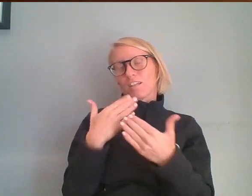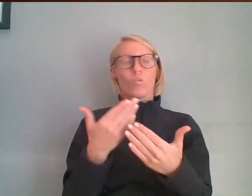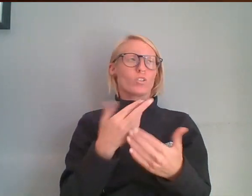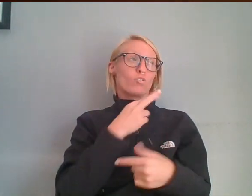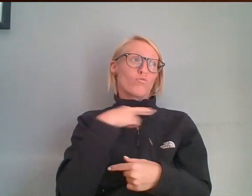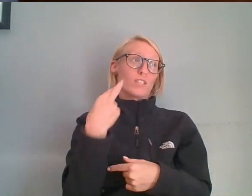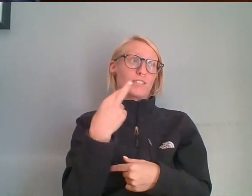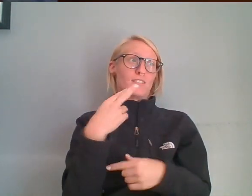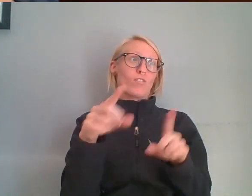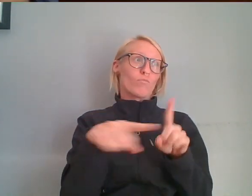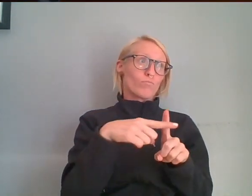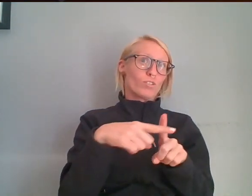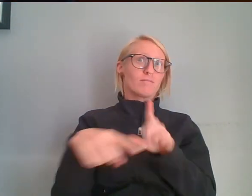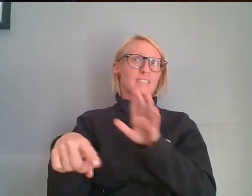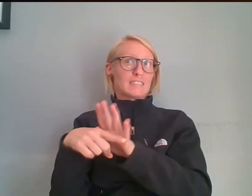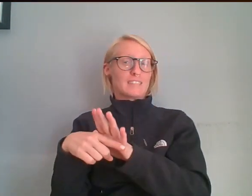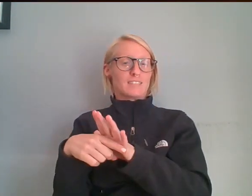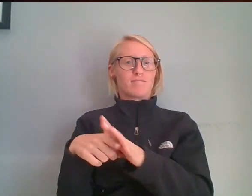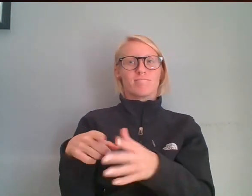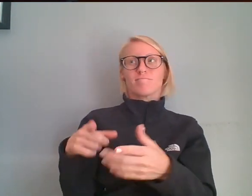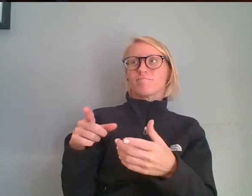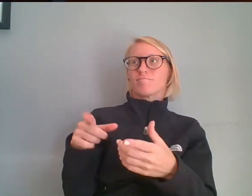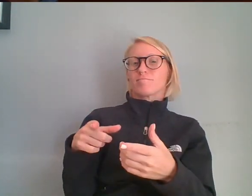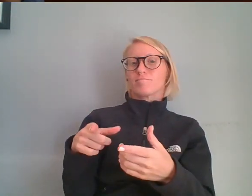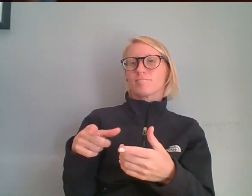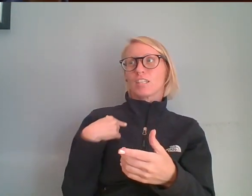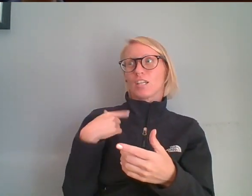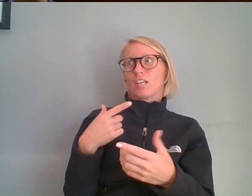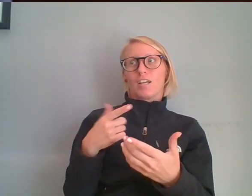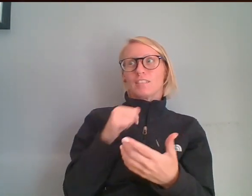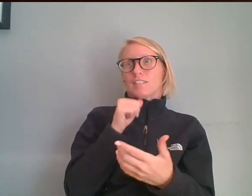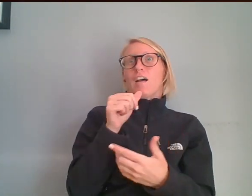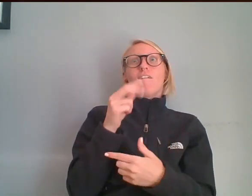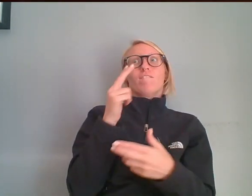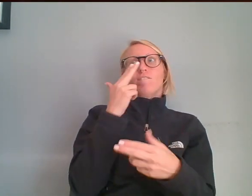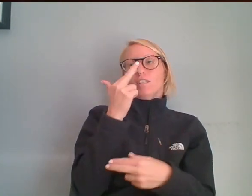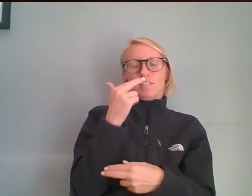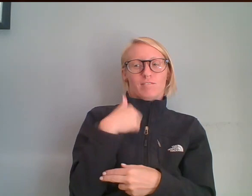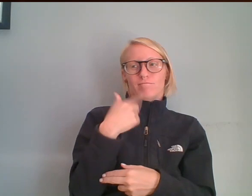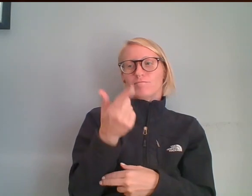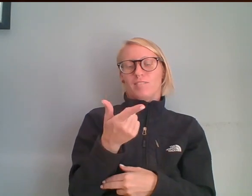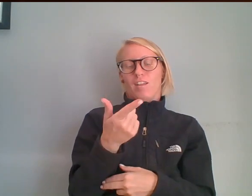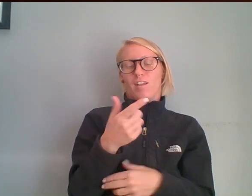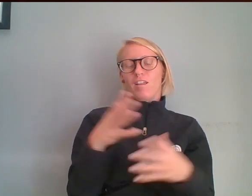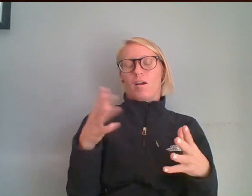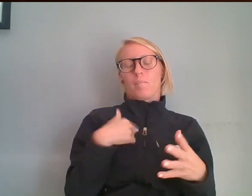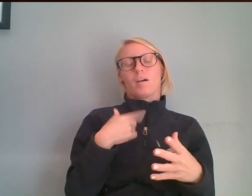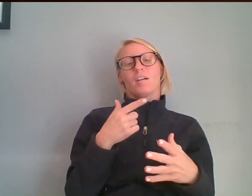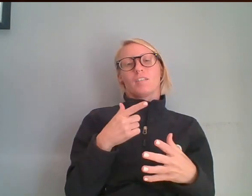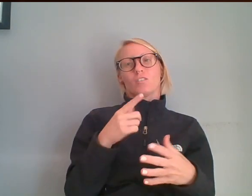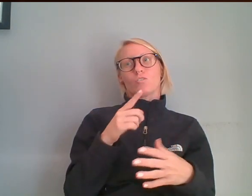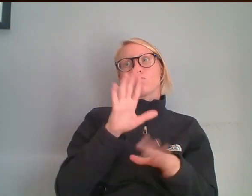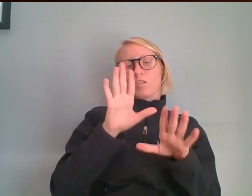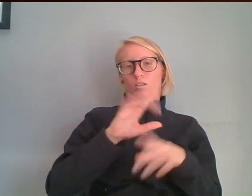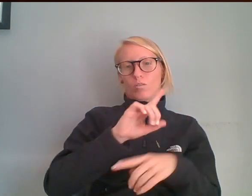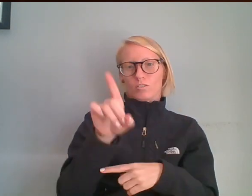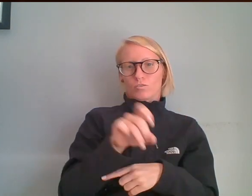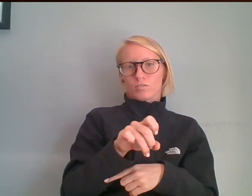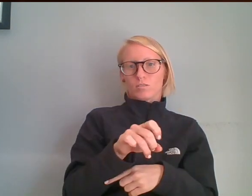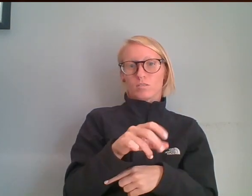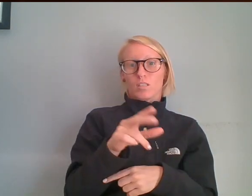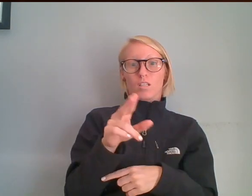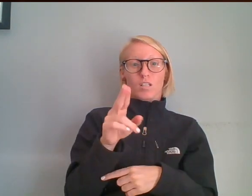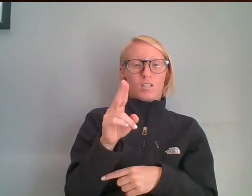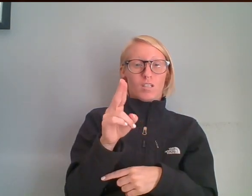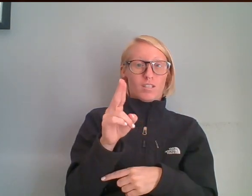you laughing. That's the sum total of all my jokes. You've heard them. I am not funny beyond those jokes. So humor is wonderfully